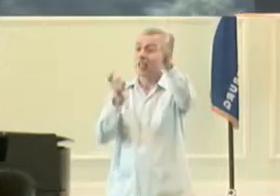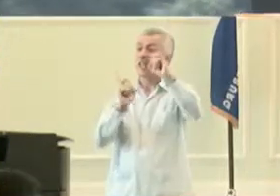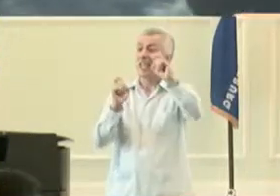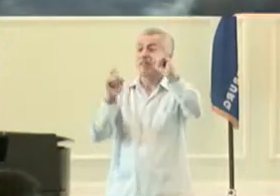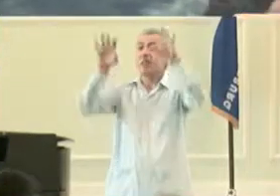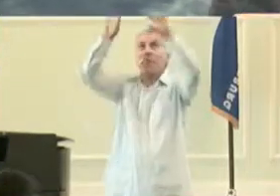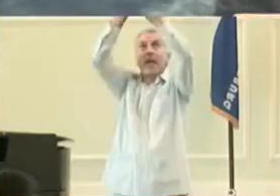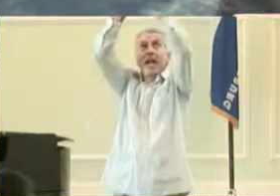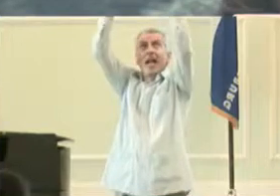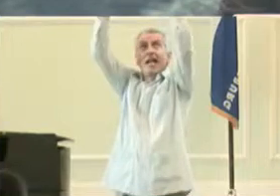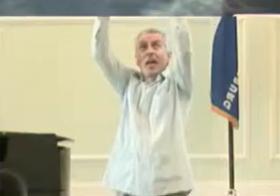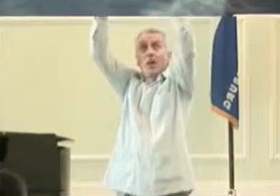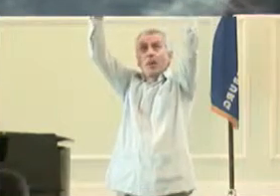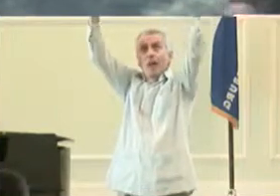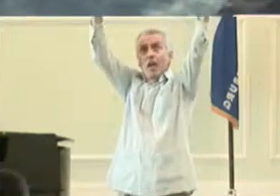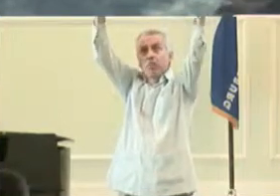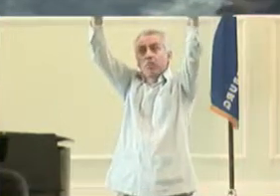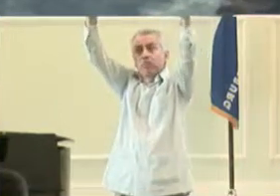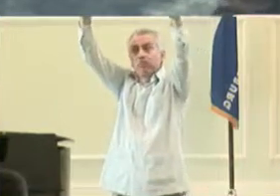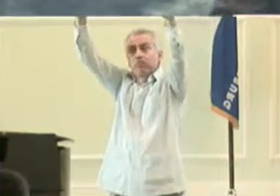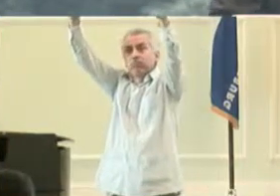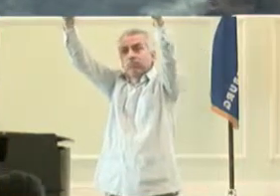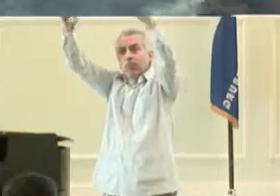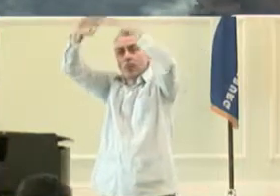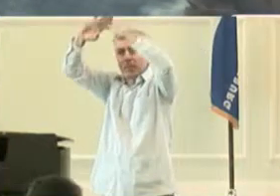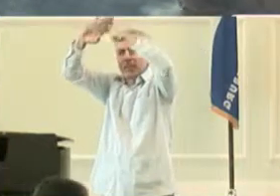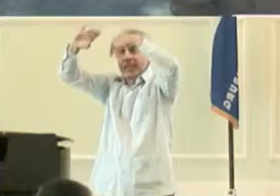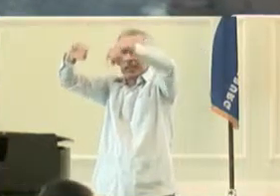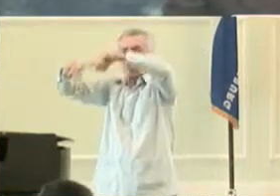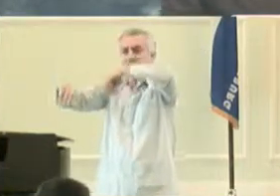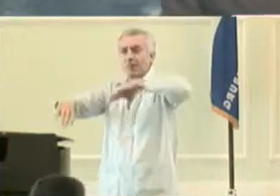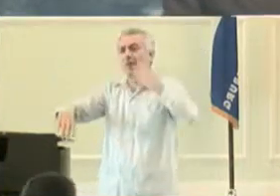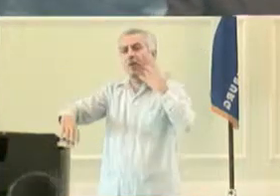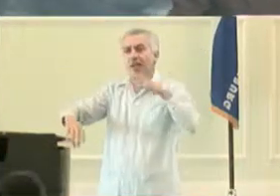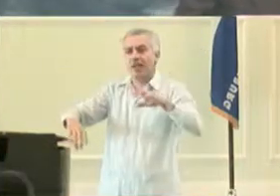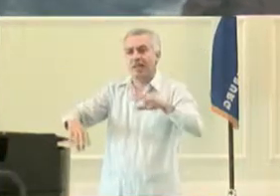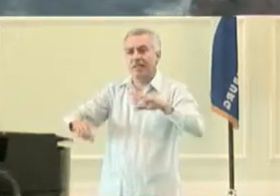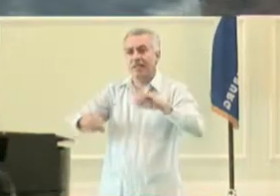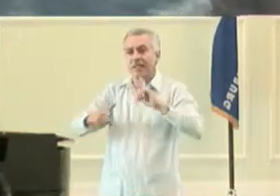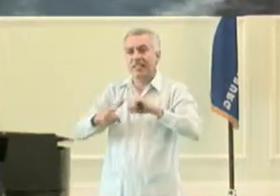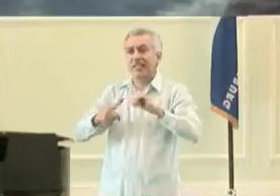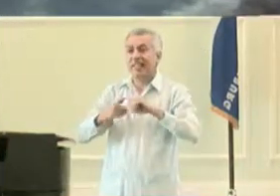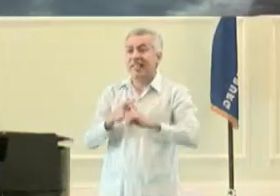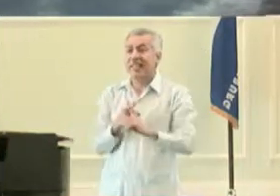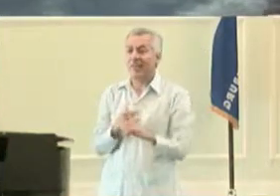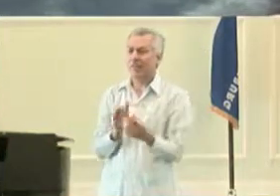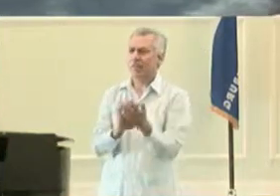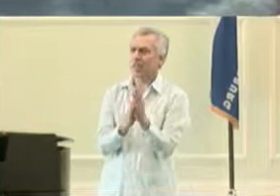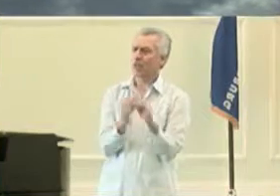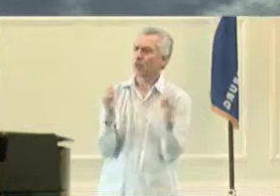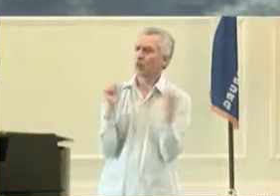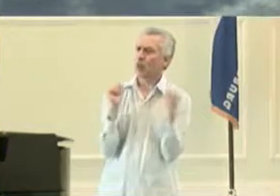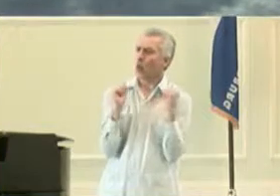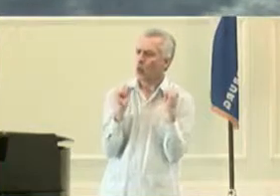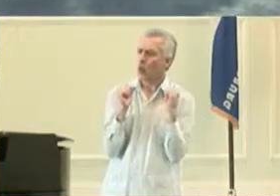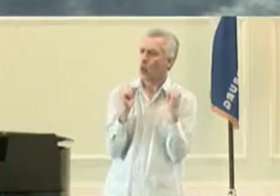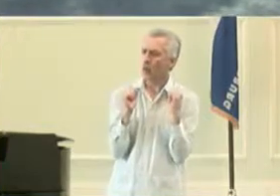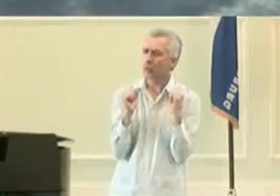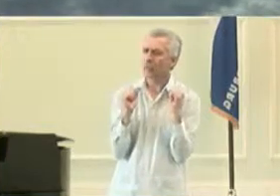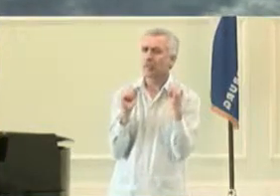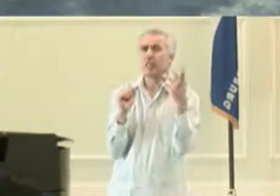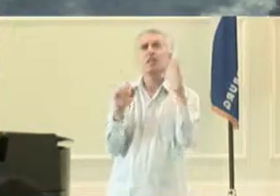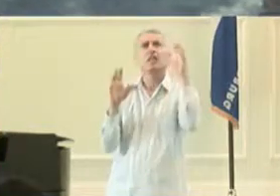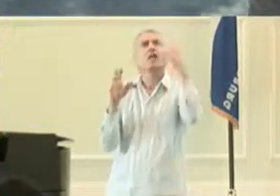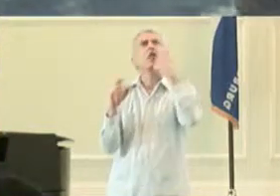cloud by day. And then, if it gets too cold, he provided what? A pillar of fire by night. In fact, the